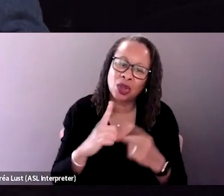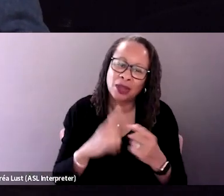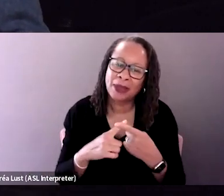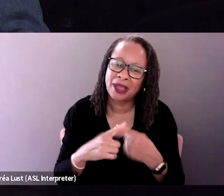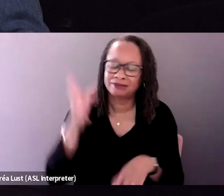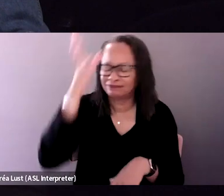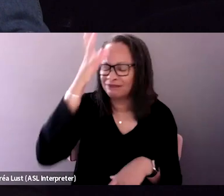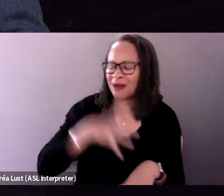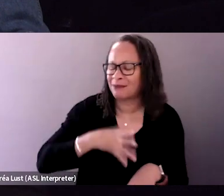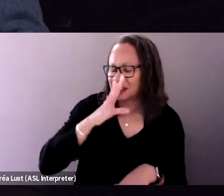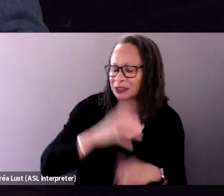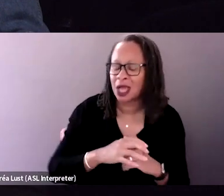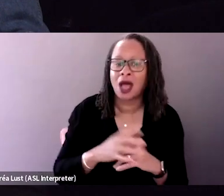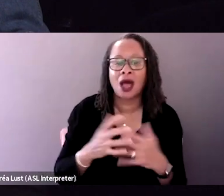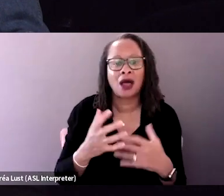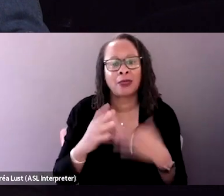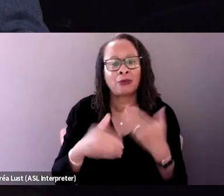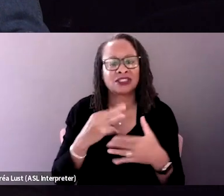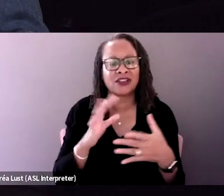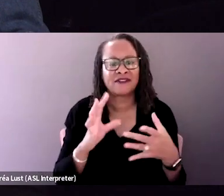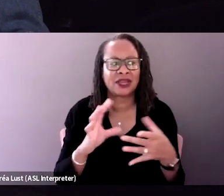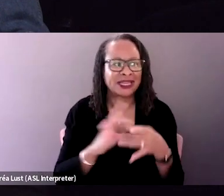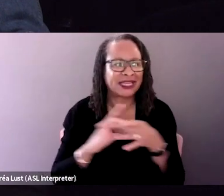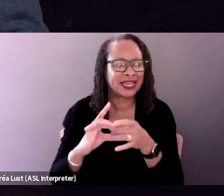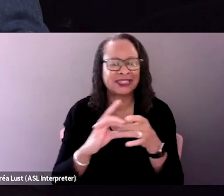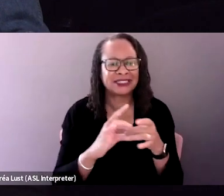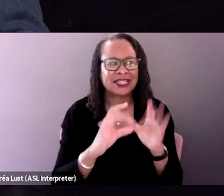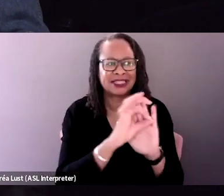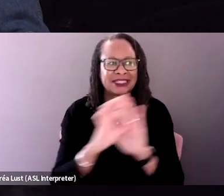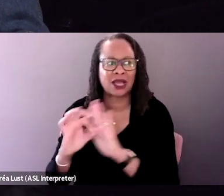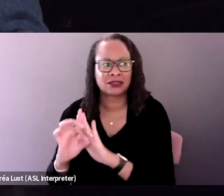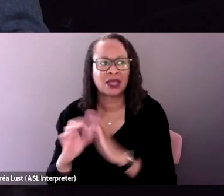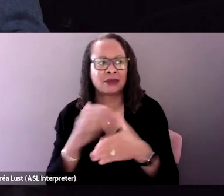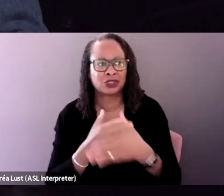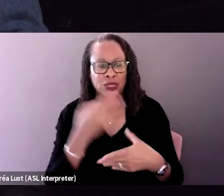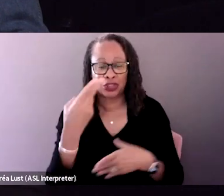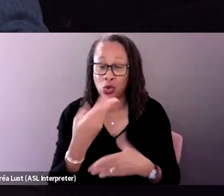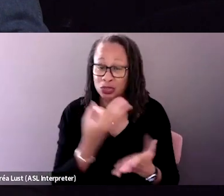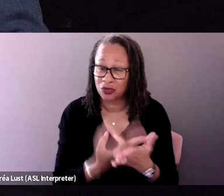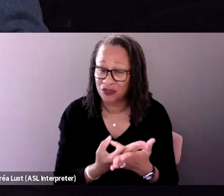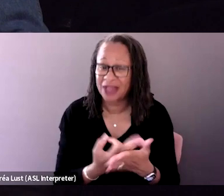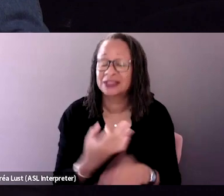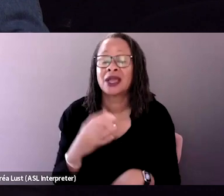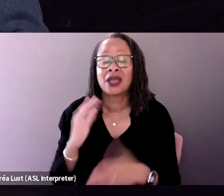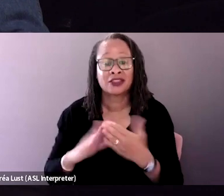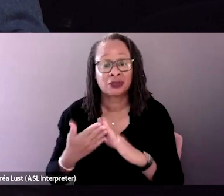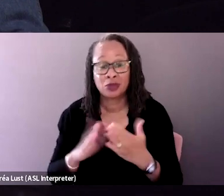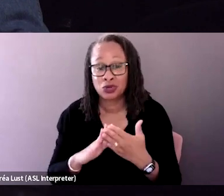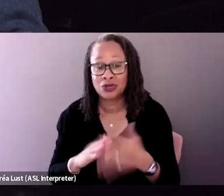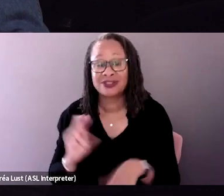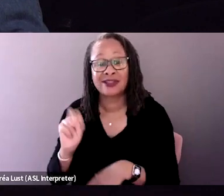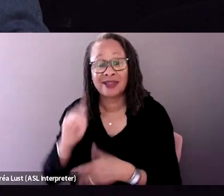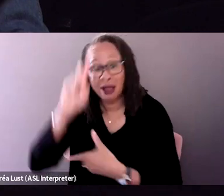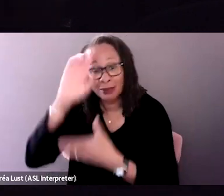process of connecting the dots between the historical facts, the community, and the leaders, and